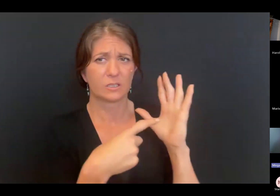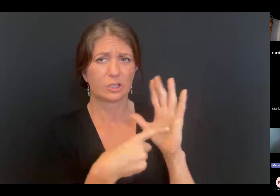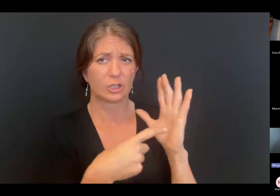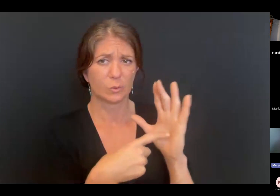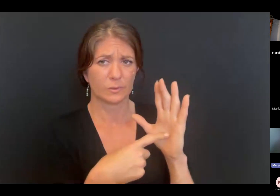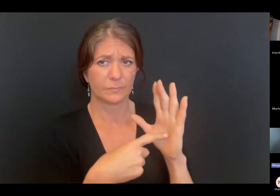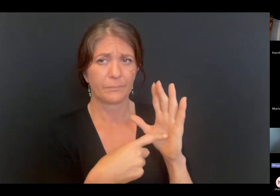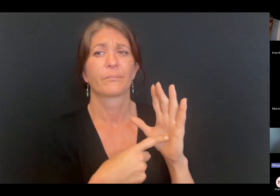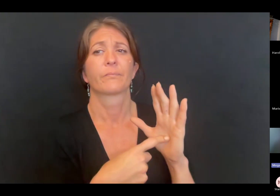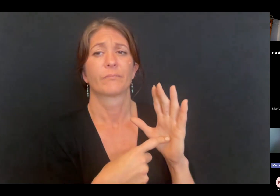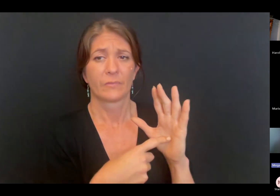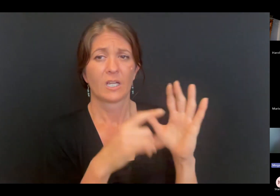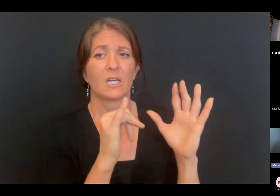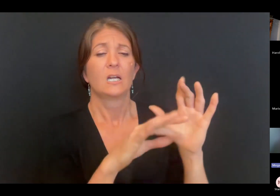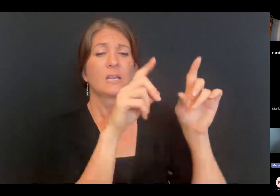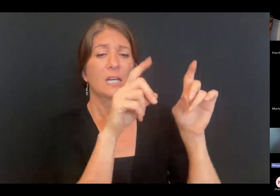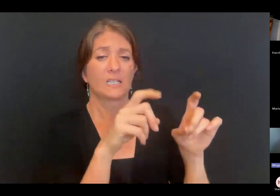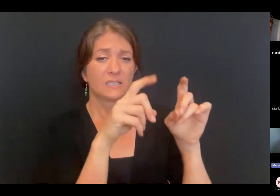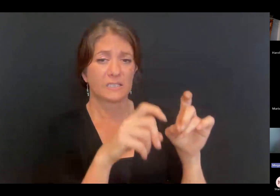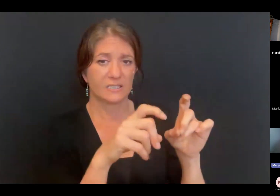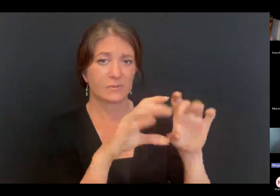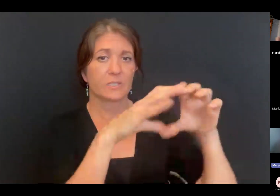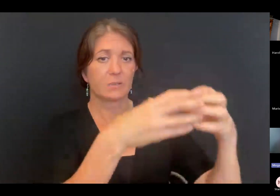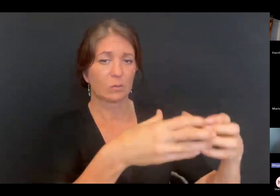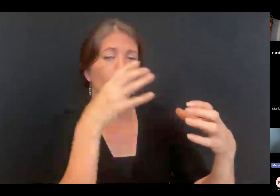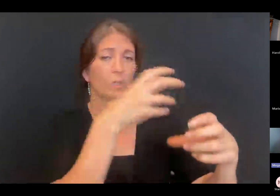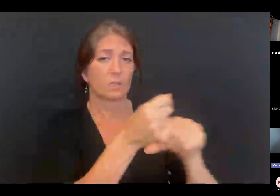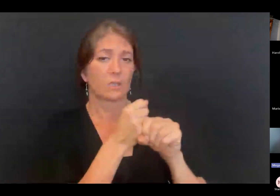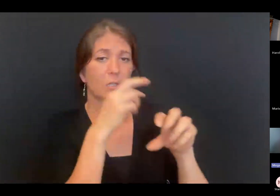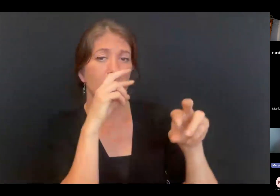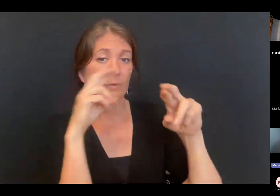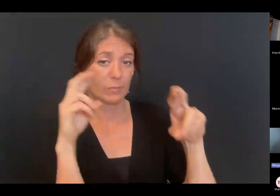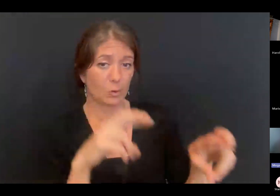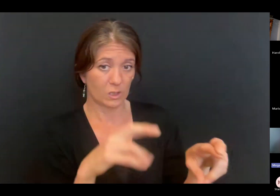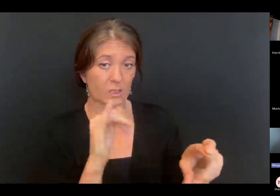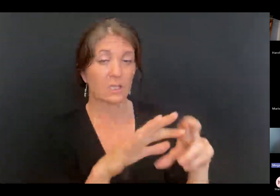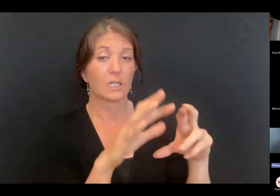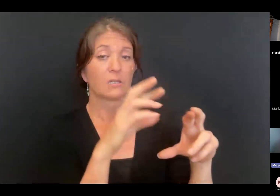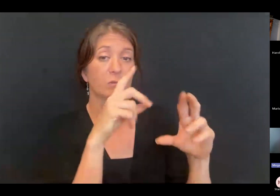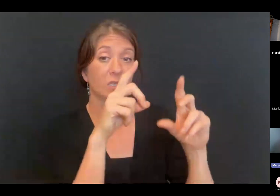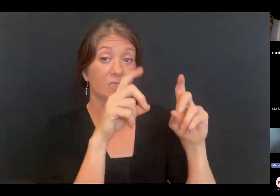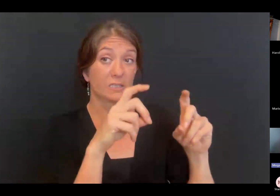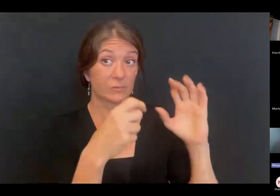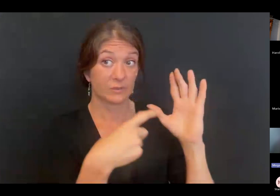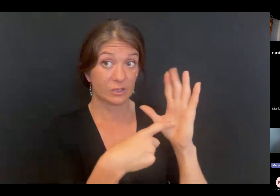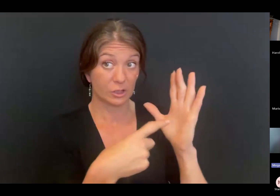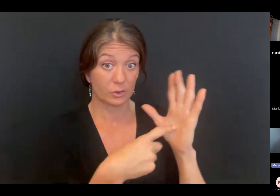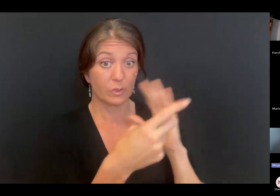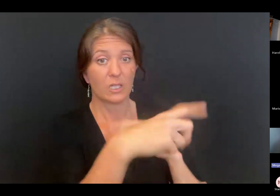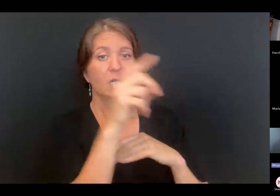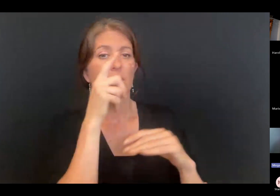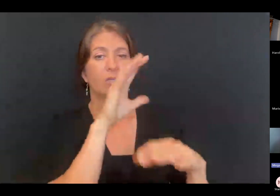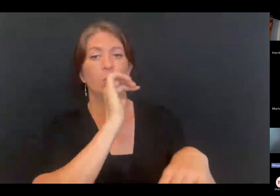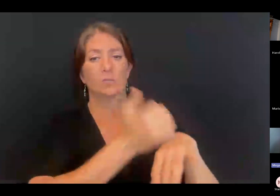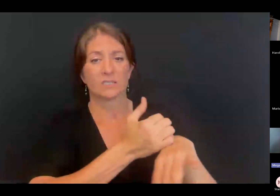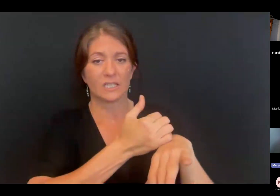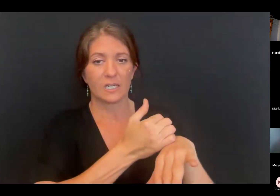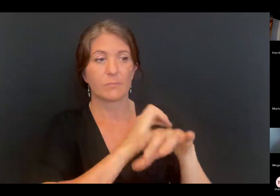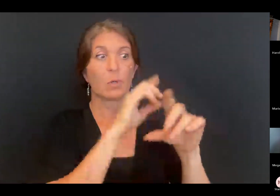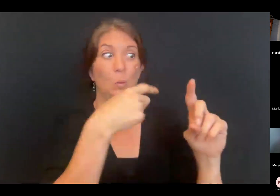assessing entity will receive a report that the assessment is due, and they will schedule the assessment when the time is